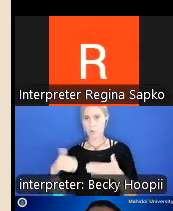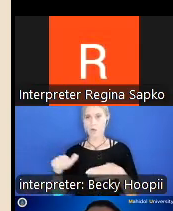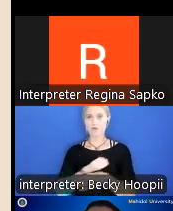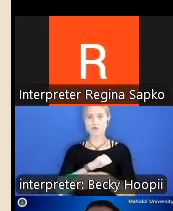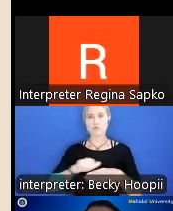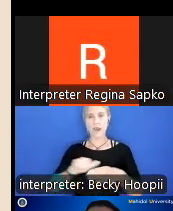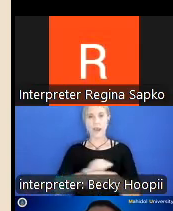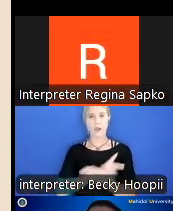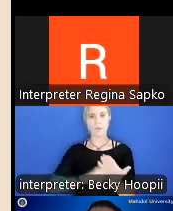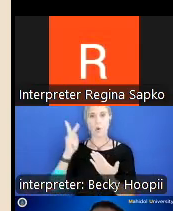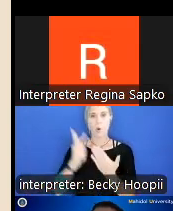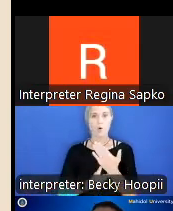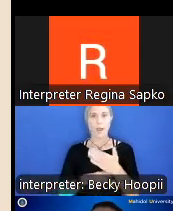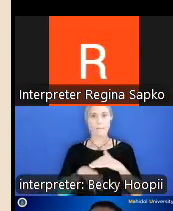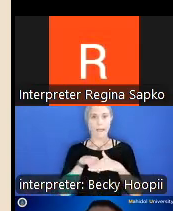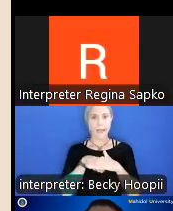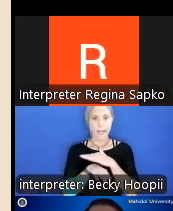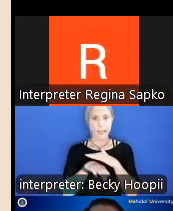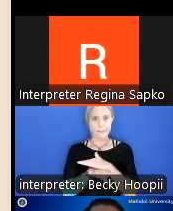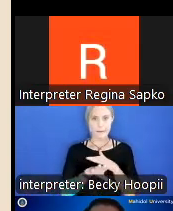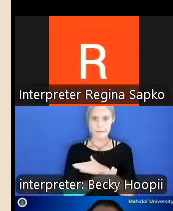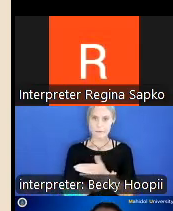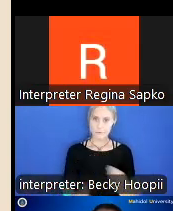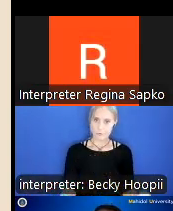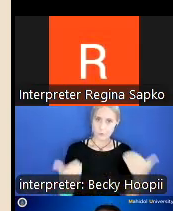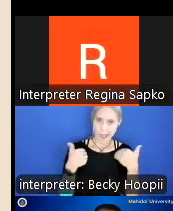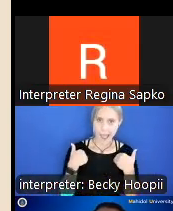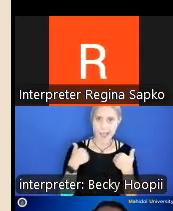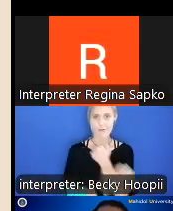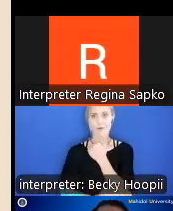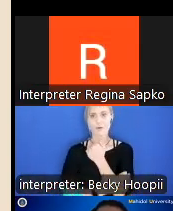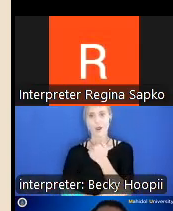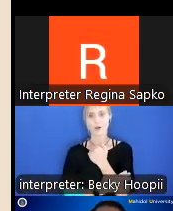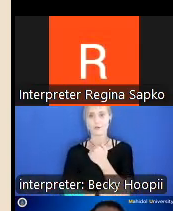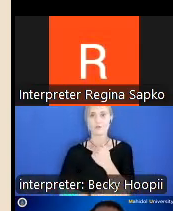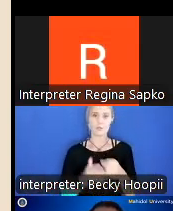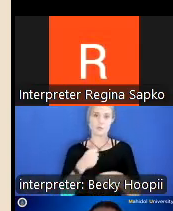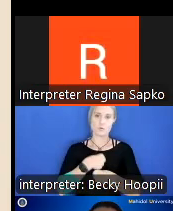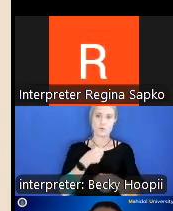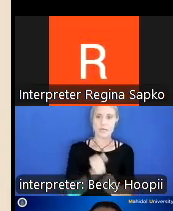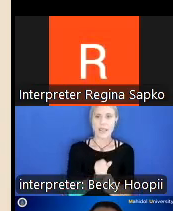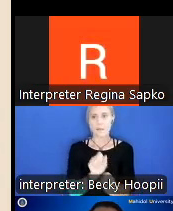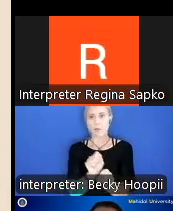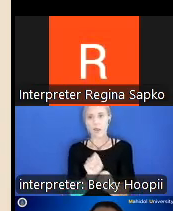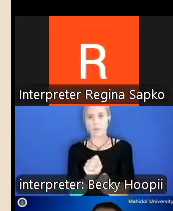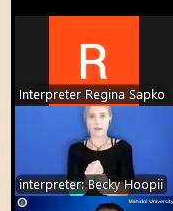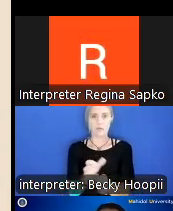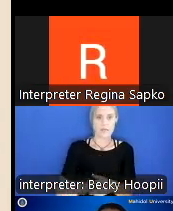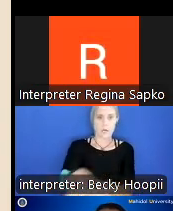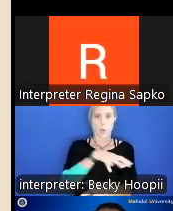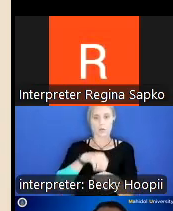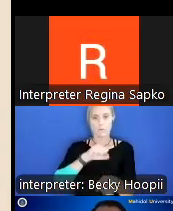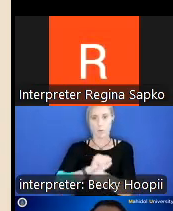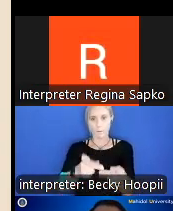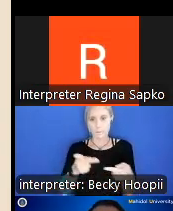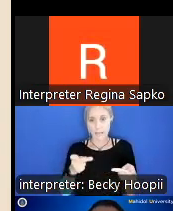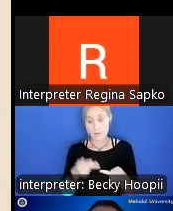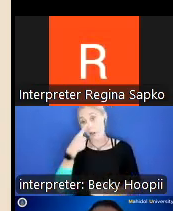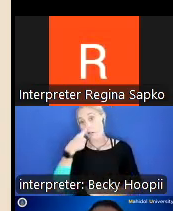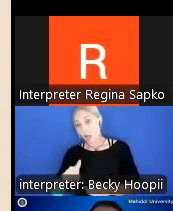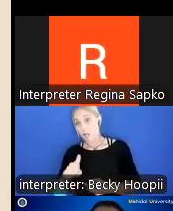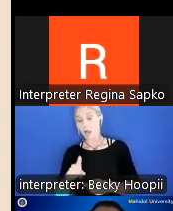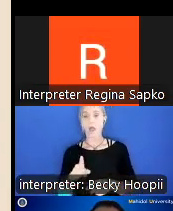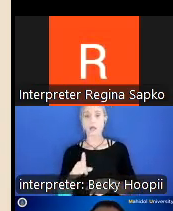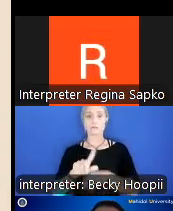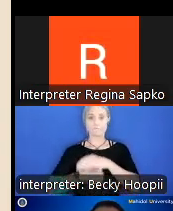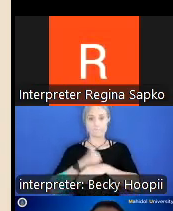to help employers to create inclusive workplace? Well, Thailand has introduced the various range of